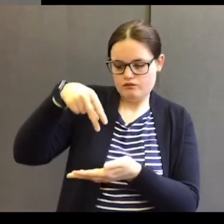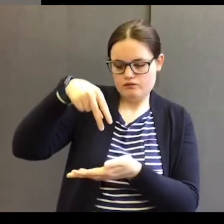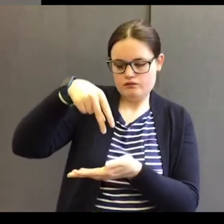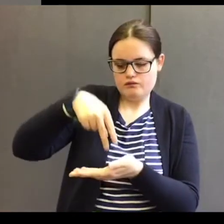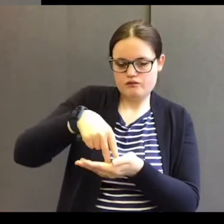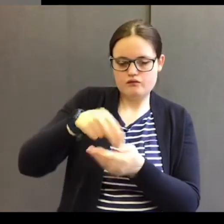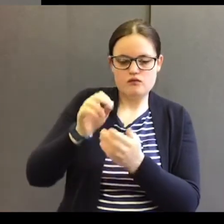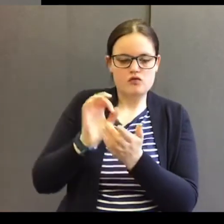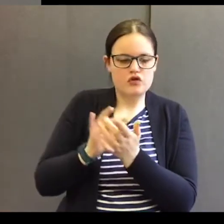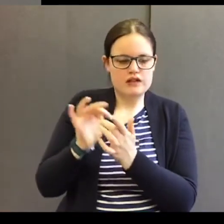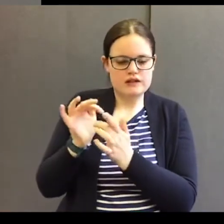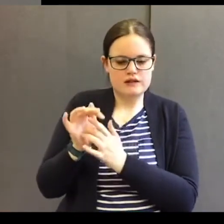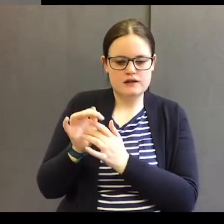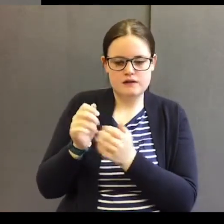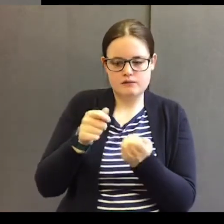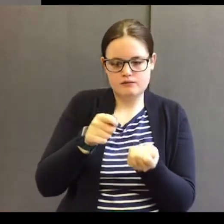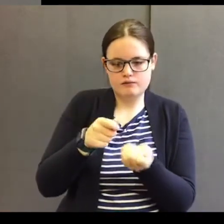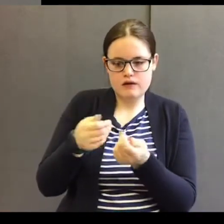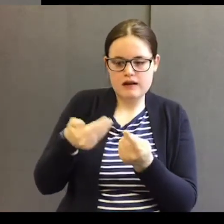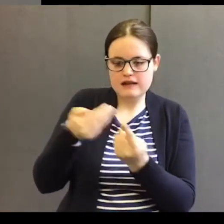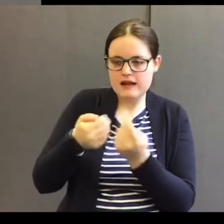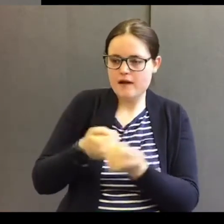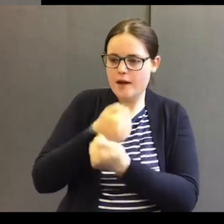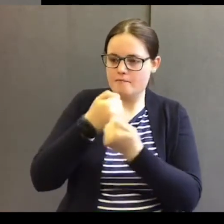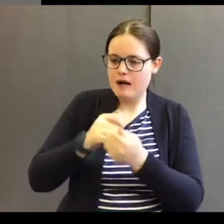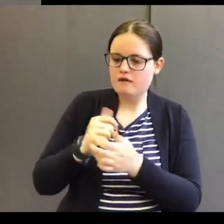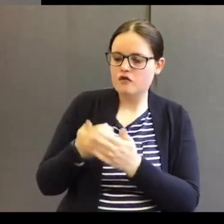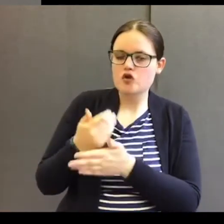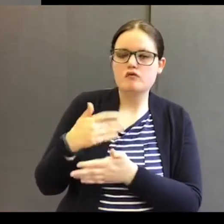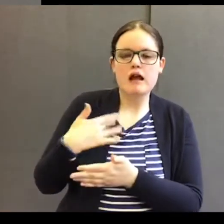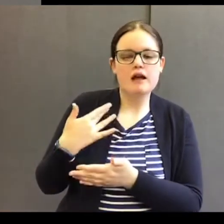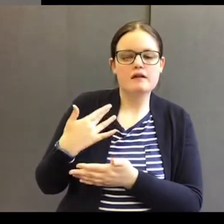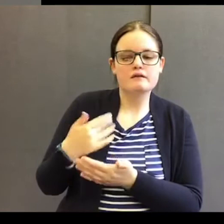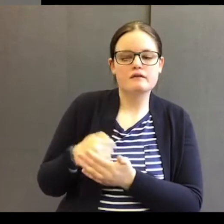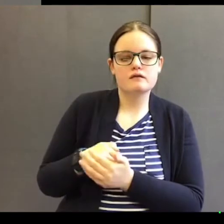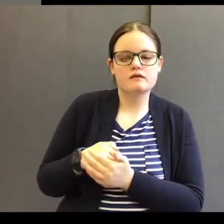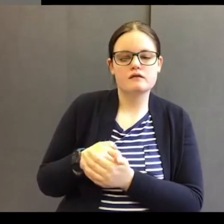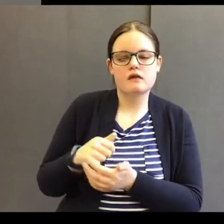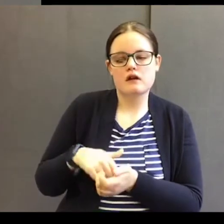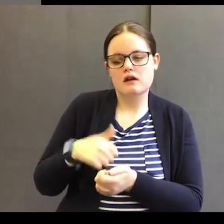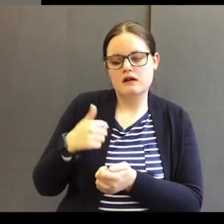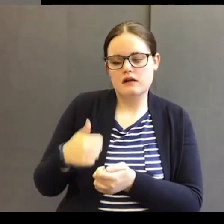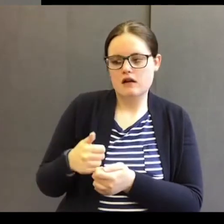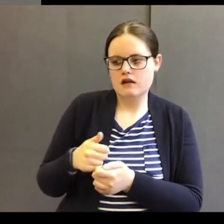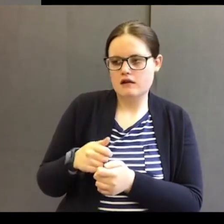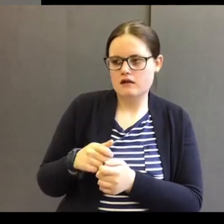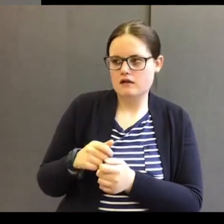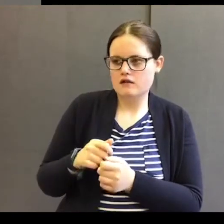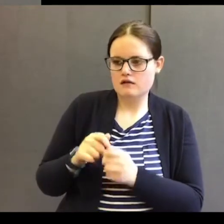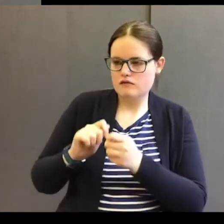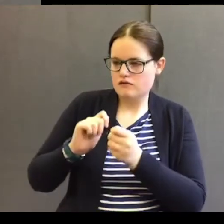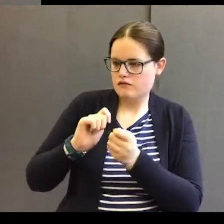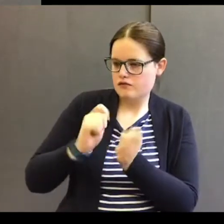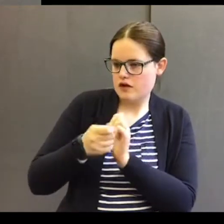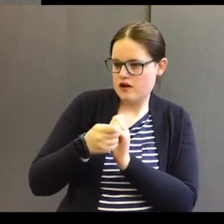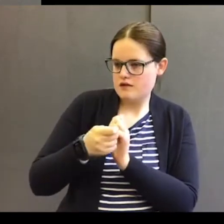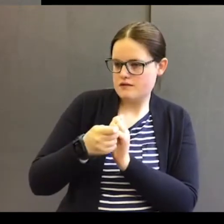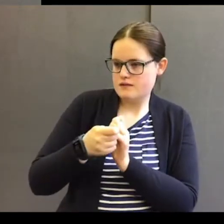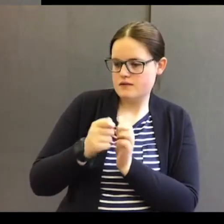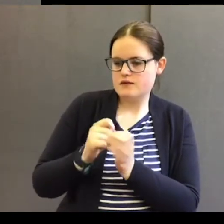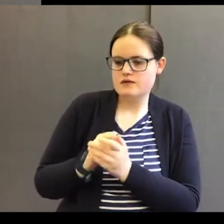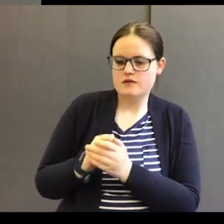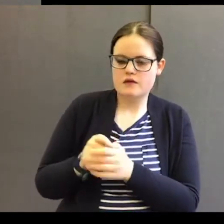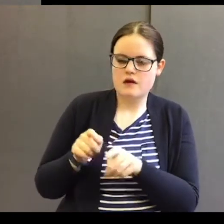that rose up Jesus, gave him power for new life. And then he turns the